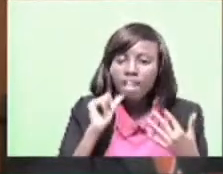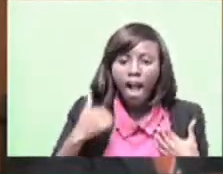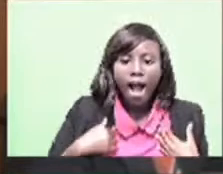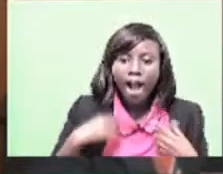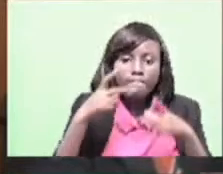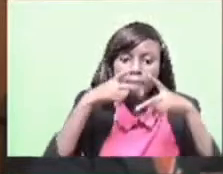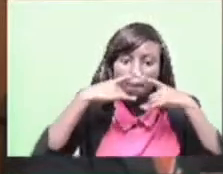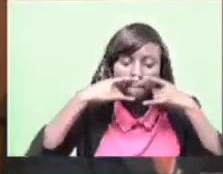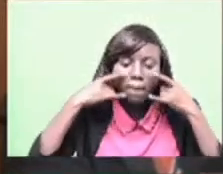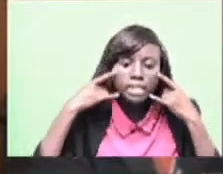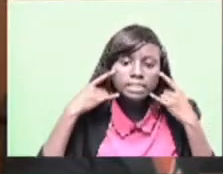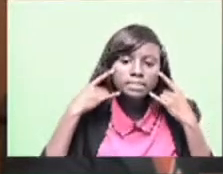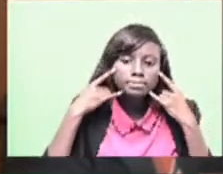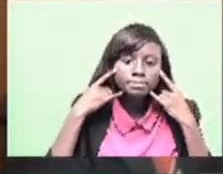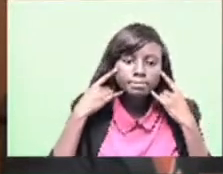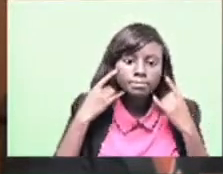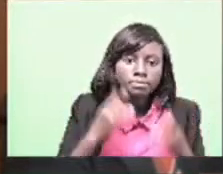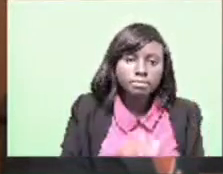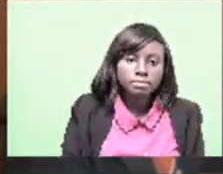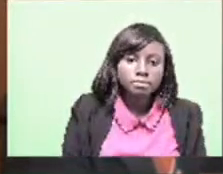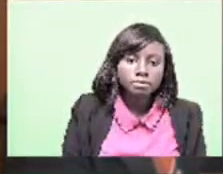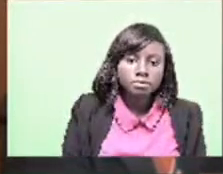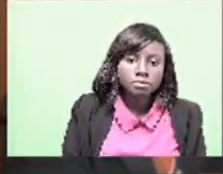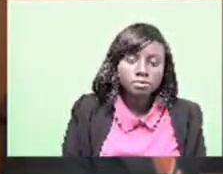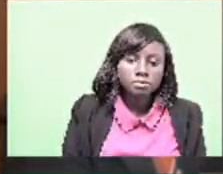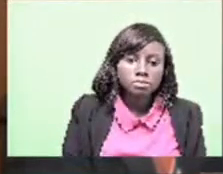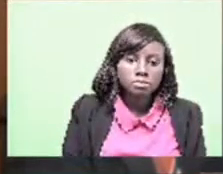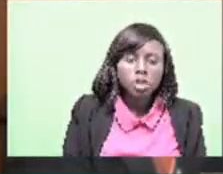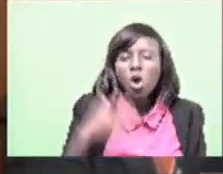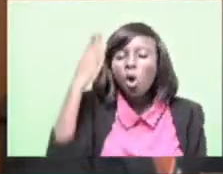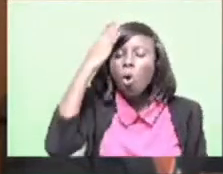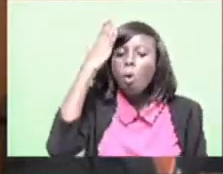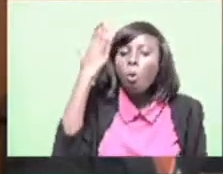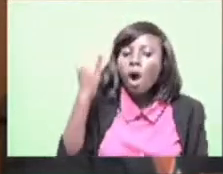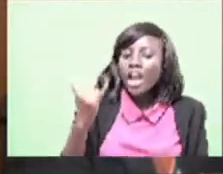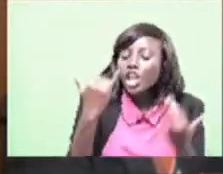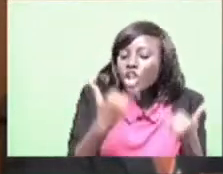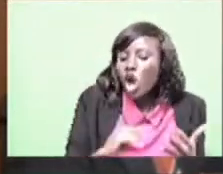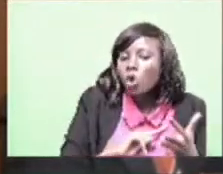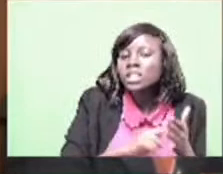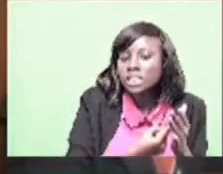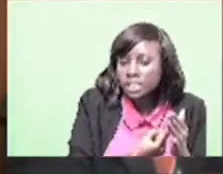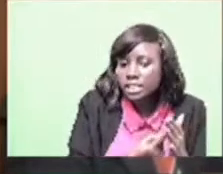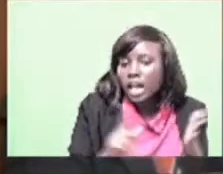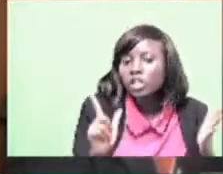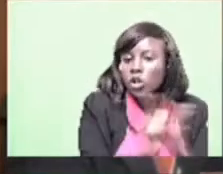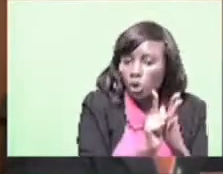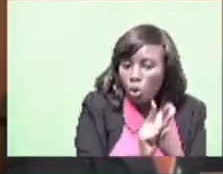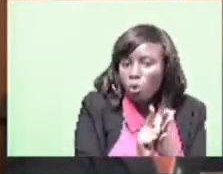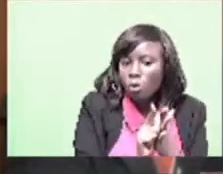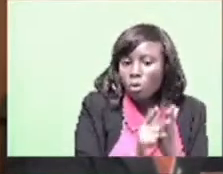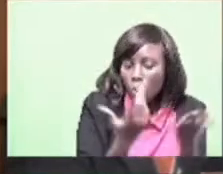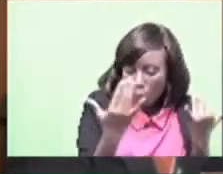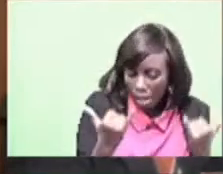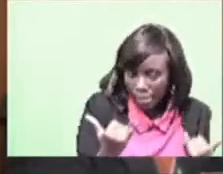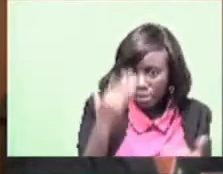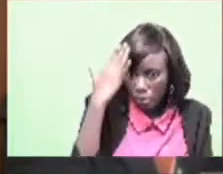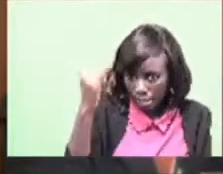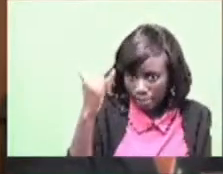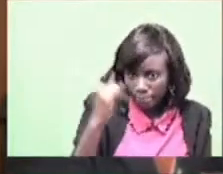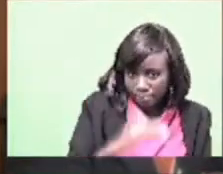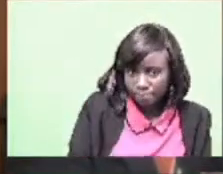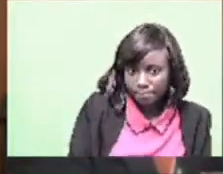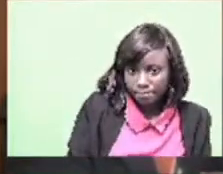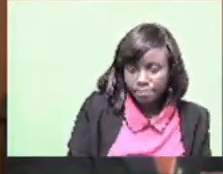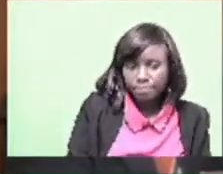we got to this point today because I feel that there's a lack of credibility that